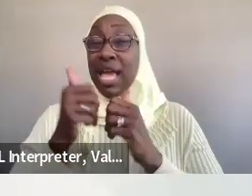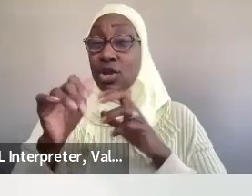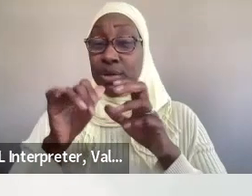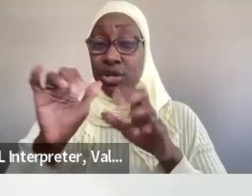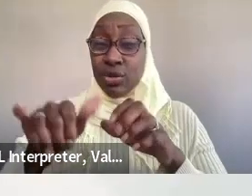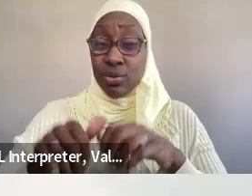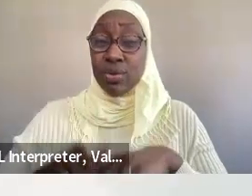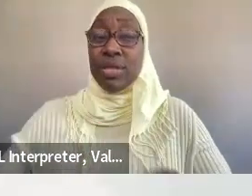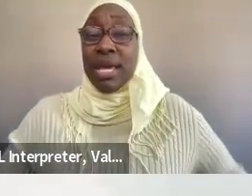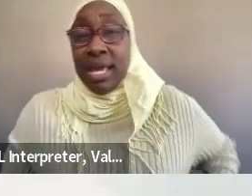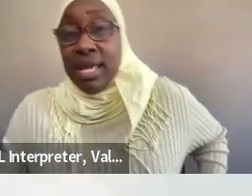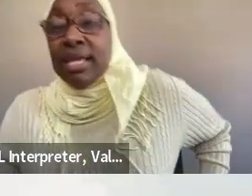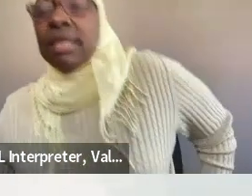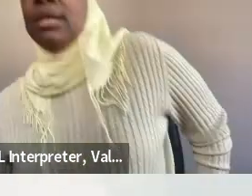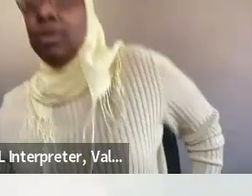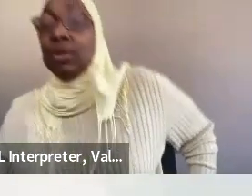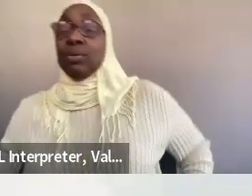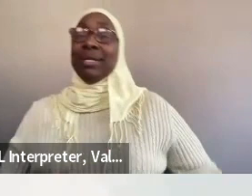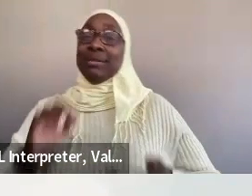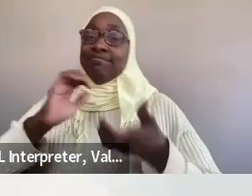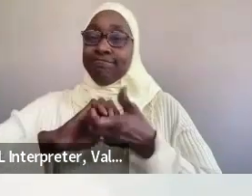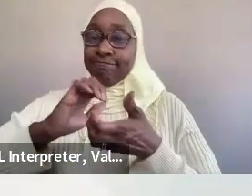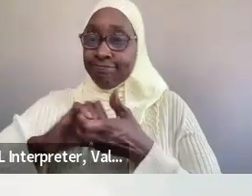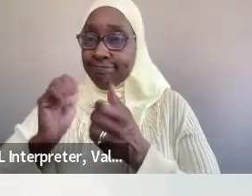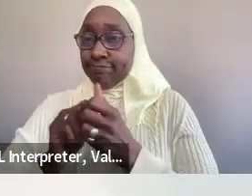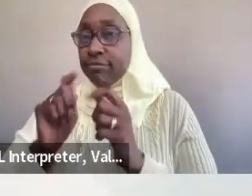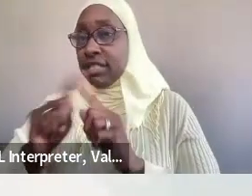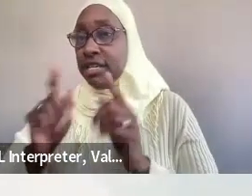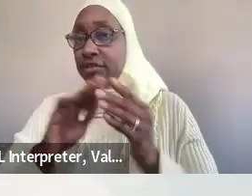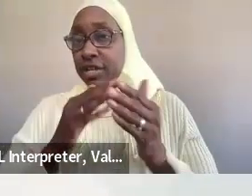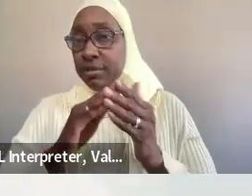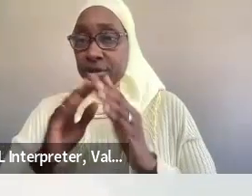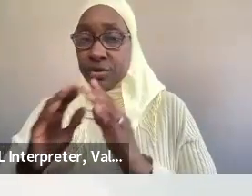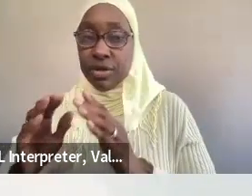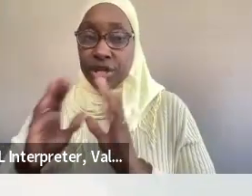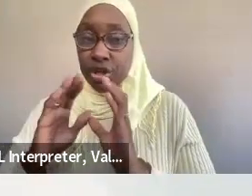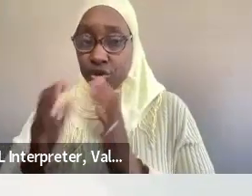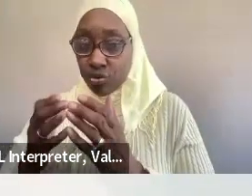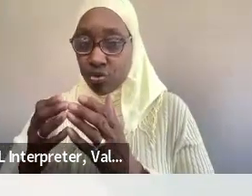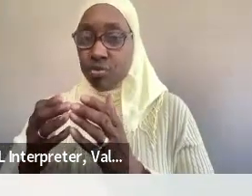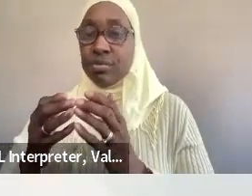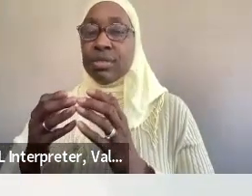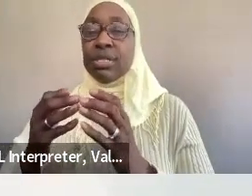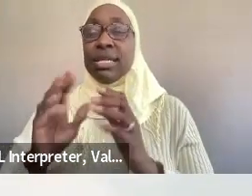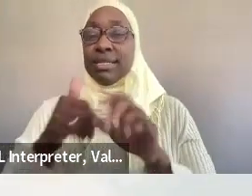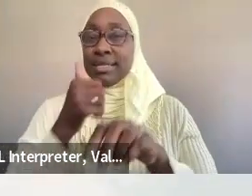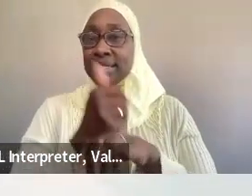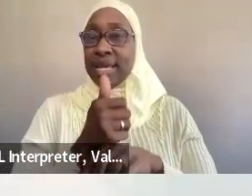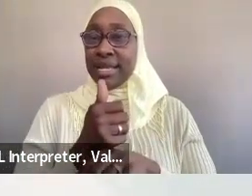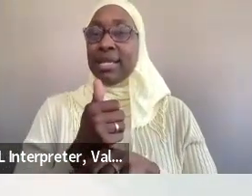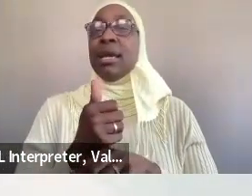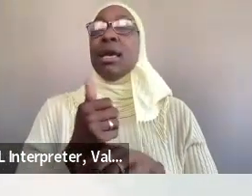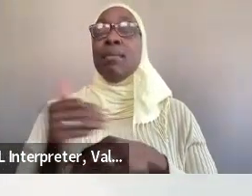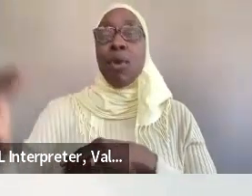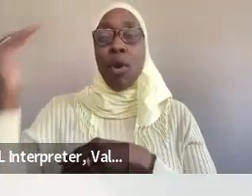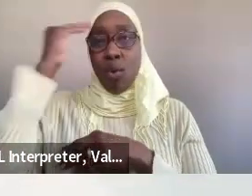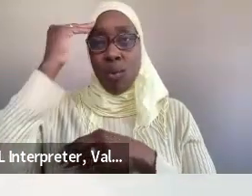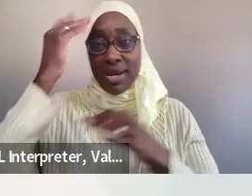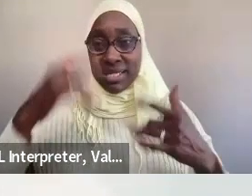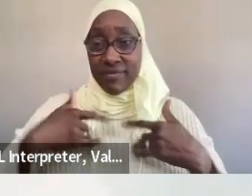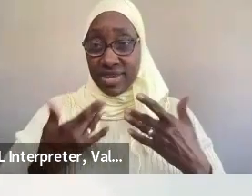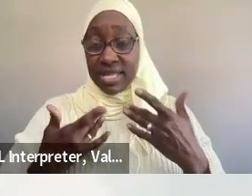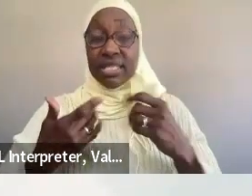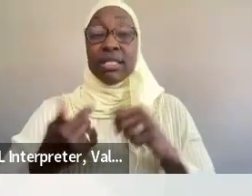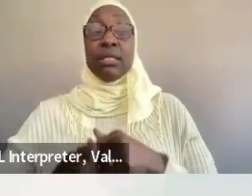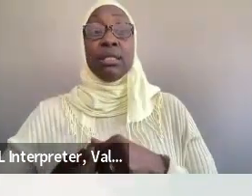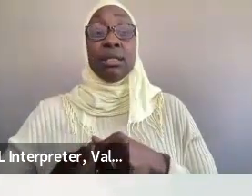host, as well as various awareness campaigns. And we also want to just improve the school by finding areas where disabled students at Northeastern,